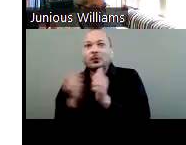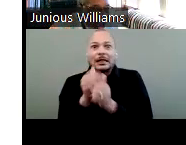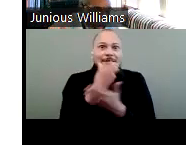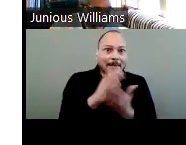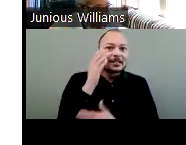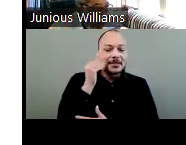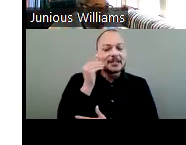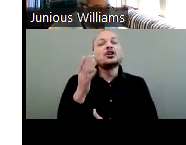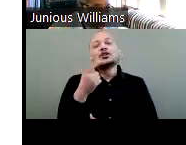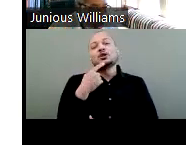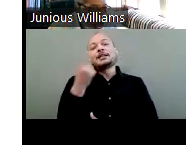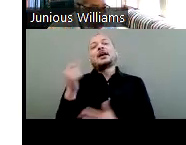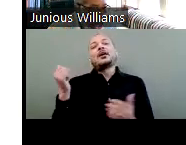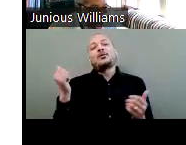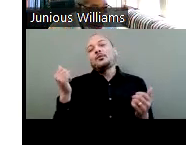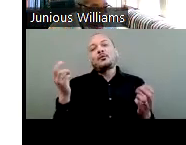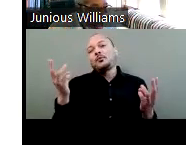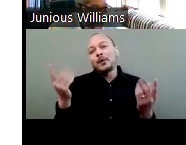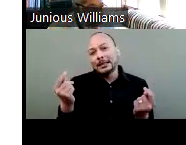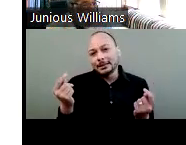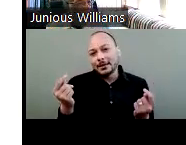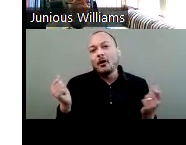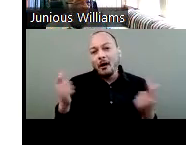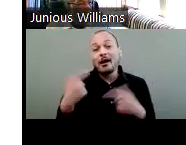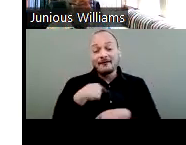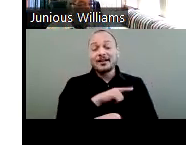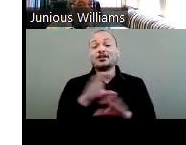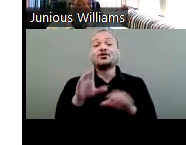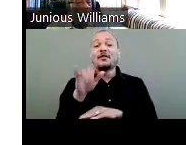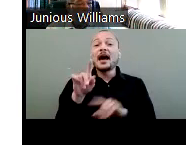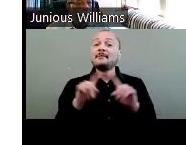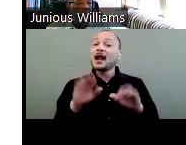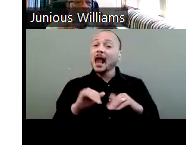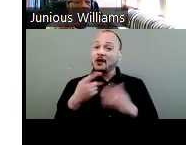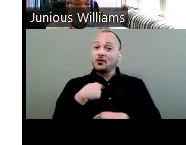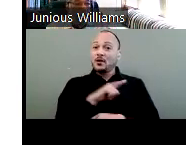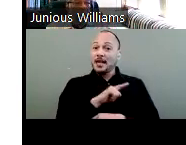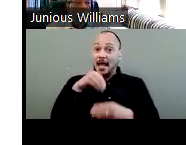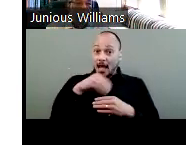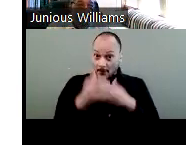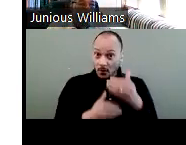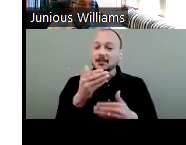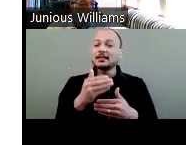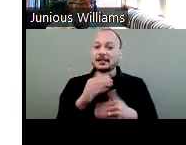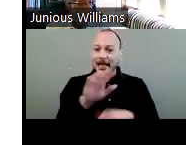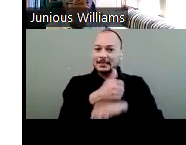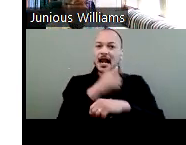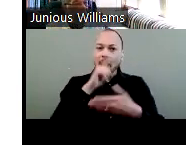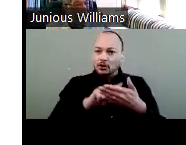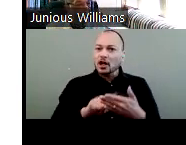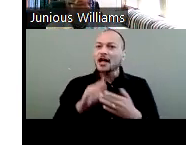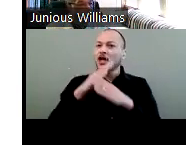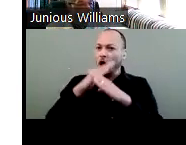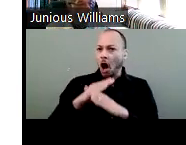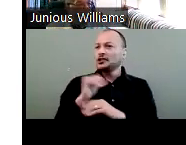So it's just saying all of us do that, but how do we, in these processes, put in place checks and guards so that